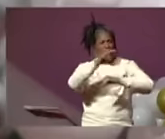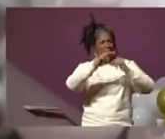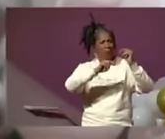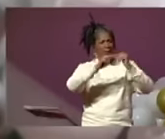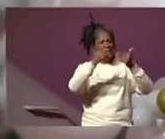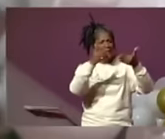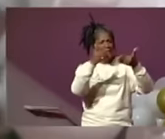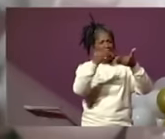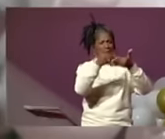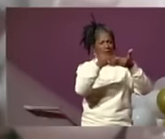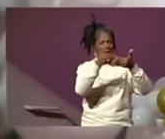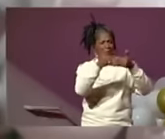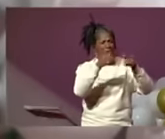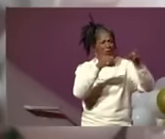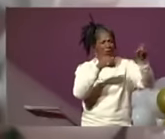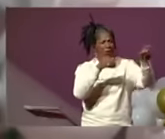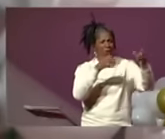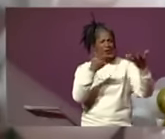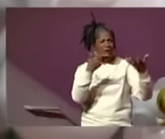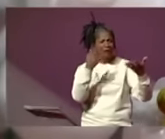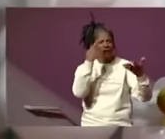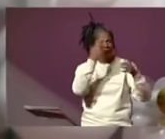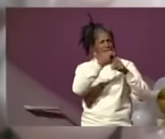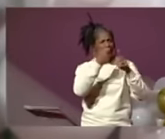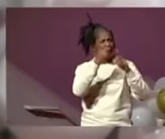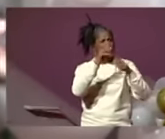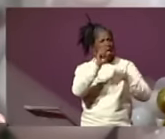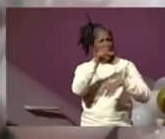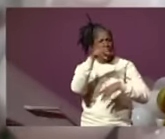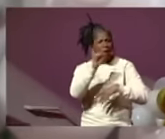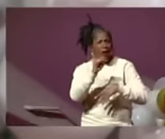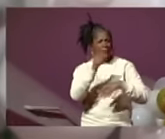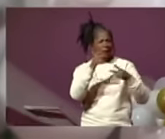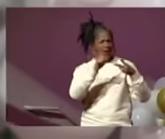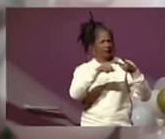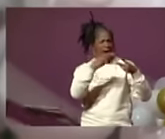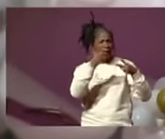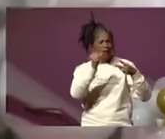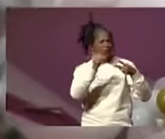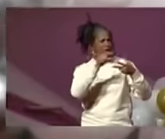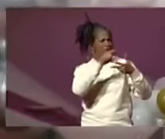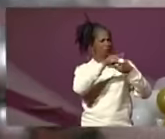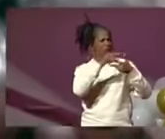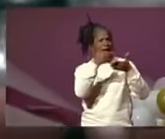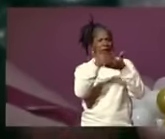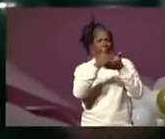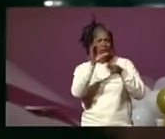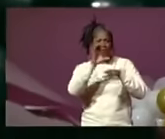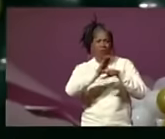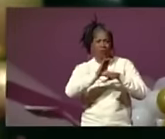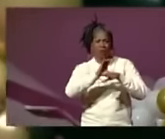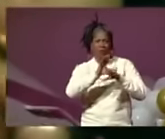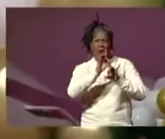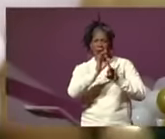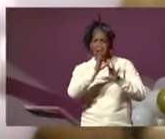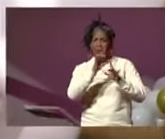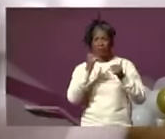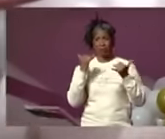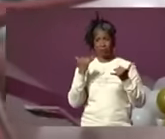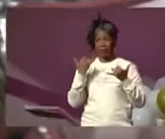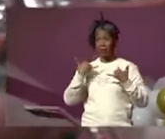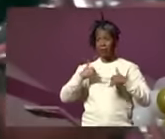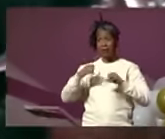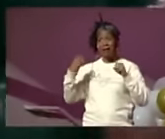built across from a community, a high school, and next to a church. And so we're in a